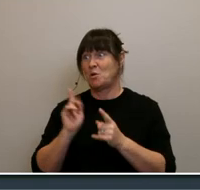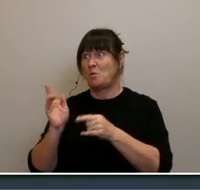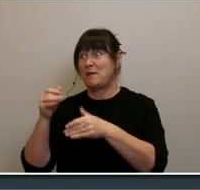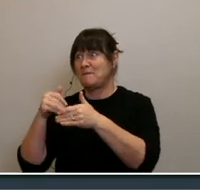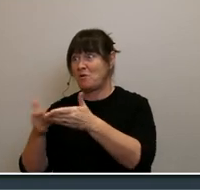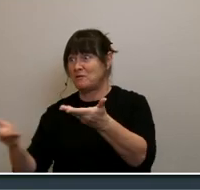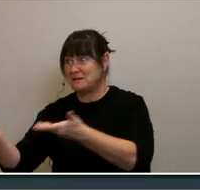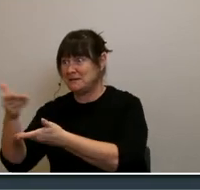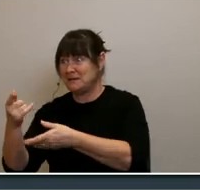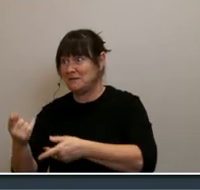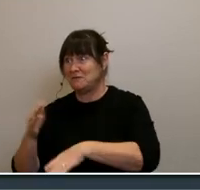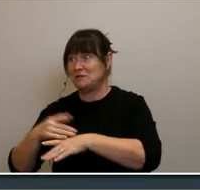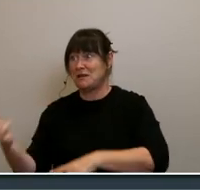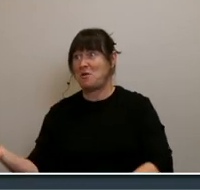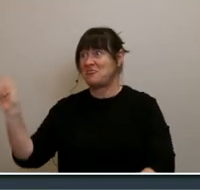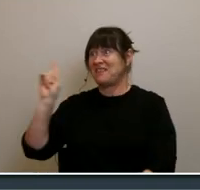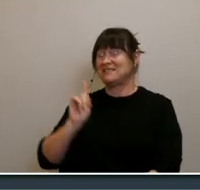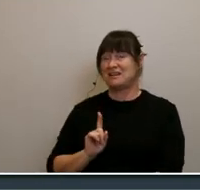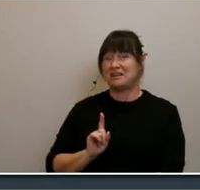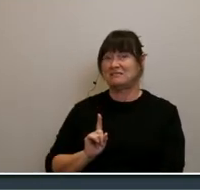the table, because